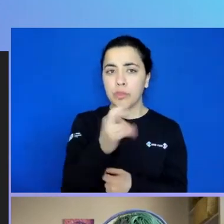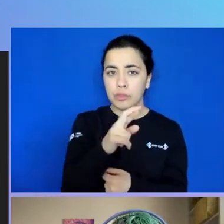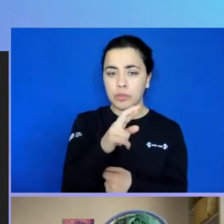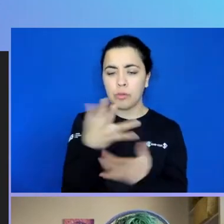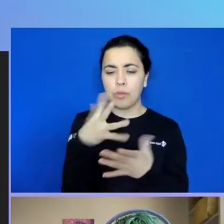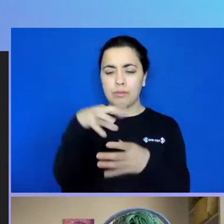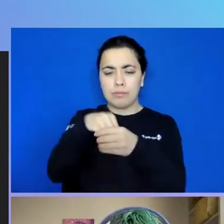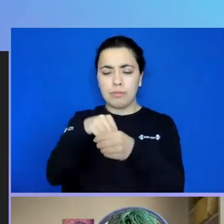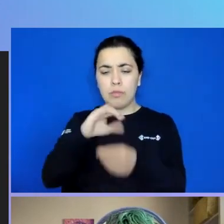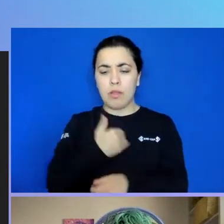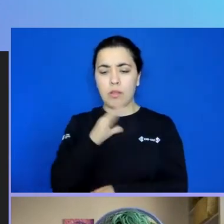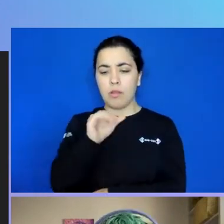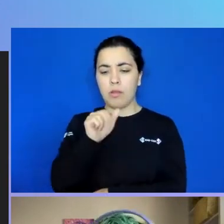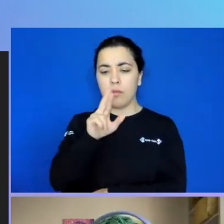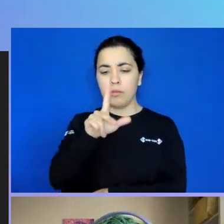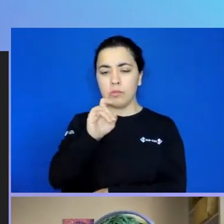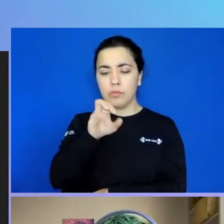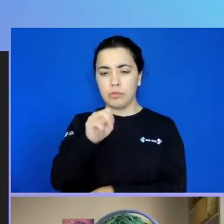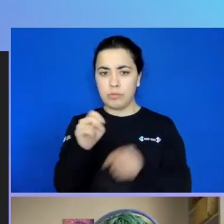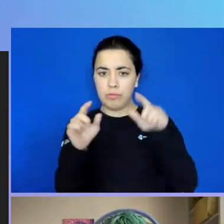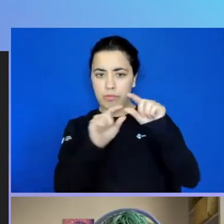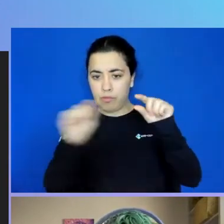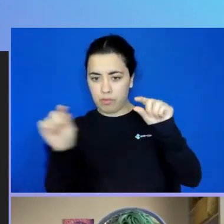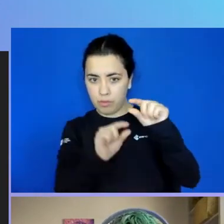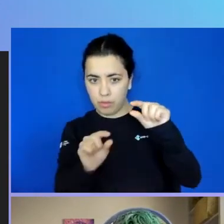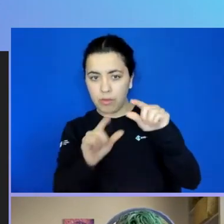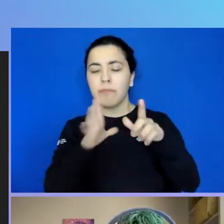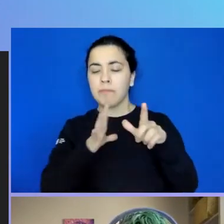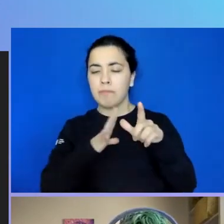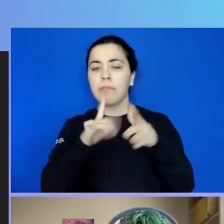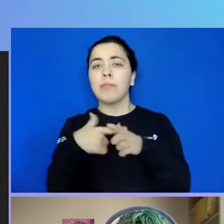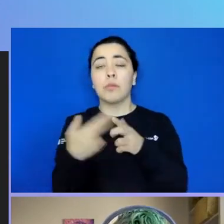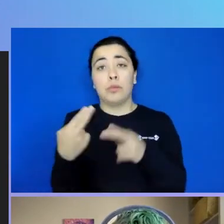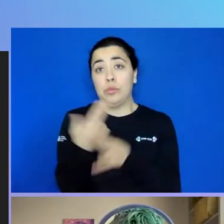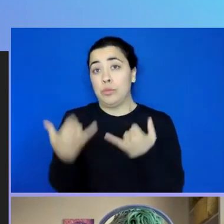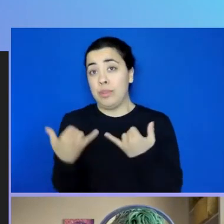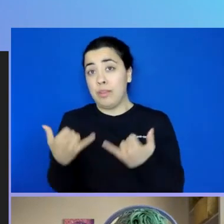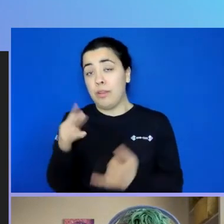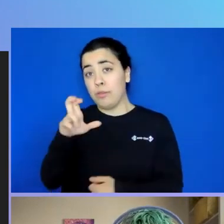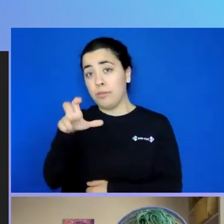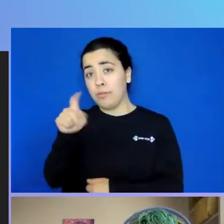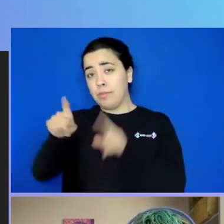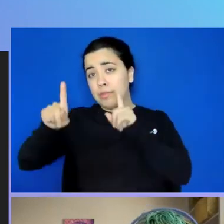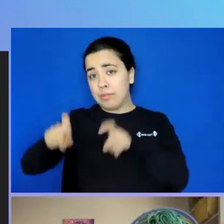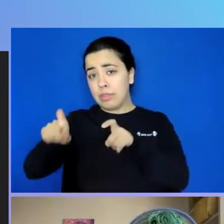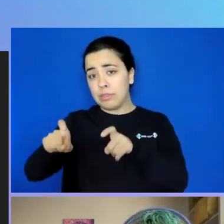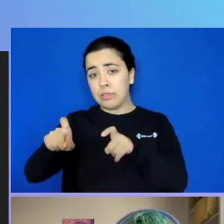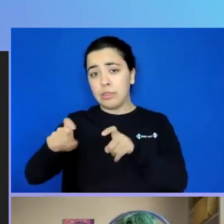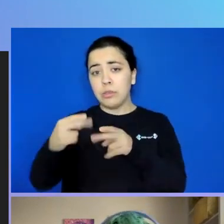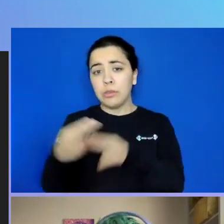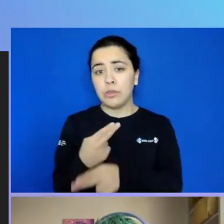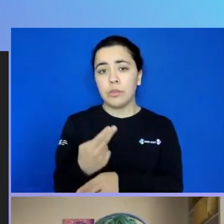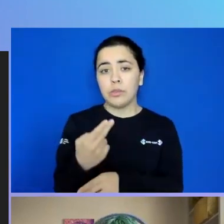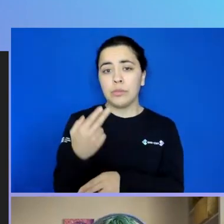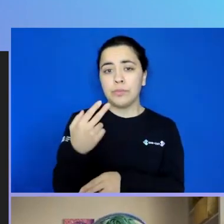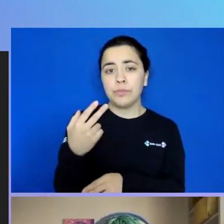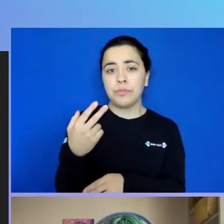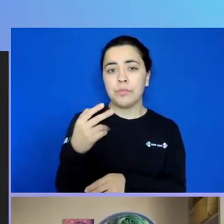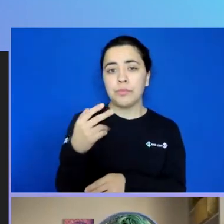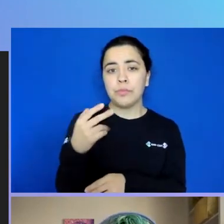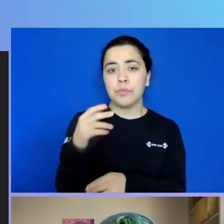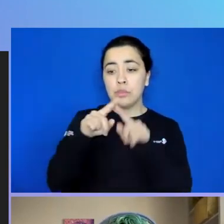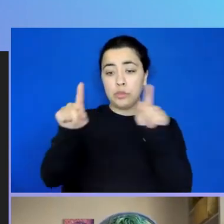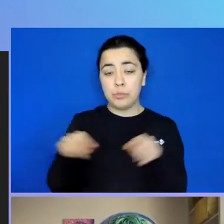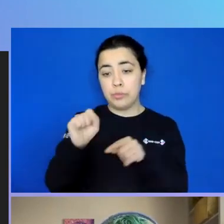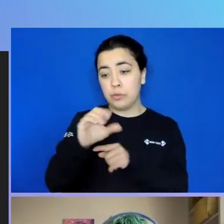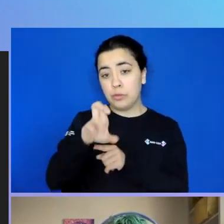then the second thing we do is, in this case, we're using React testing library. So we use screen.getByRole button, but you would provide